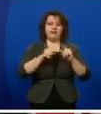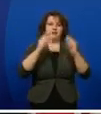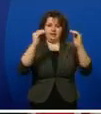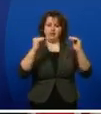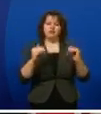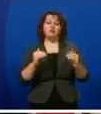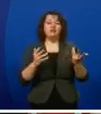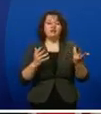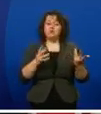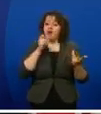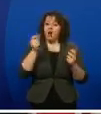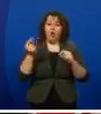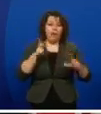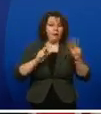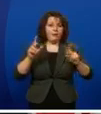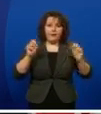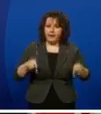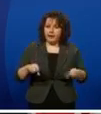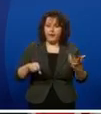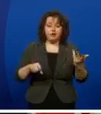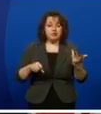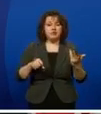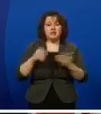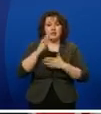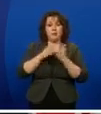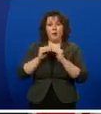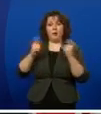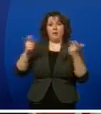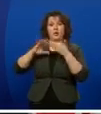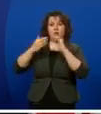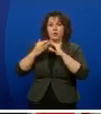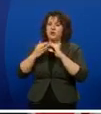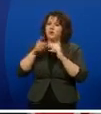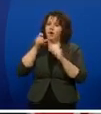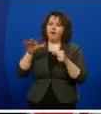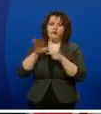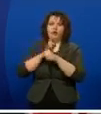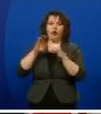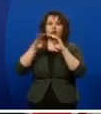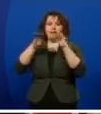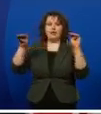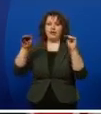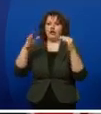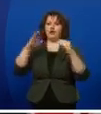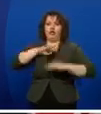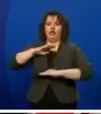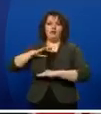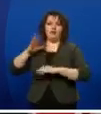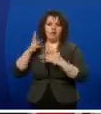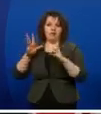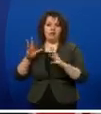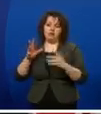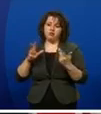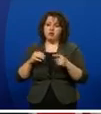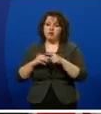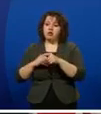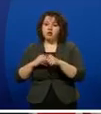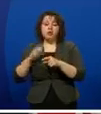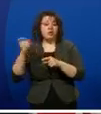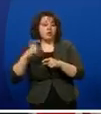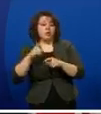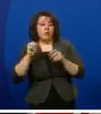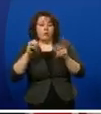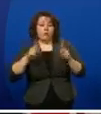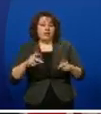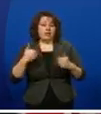Not everybody is at that place in some of our larger communities, but they're getting close. So someone who's 50 years old and has no